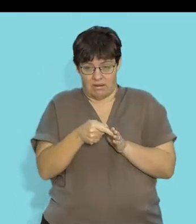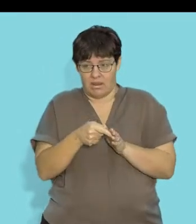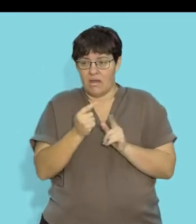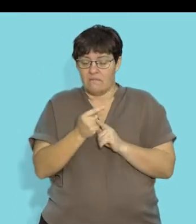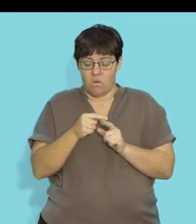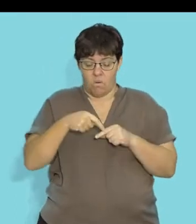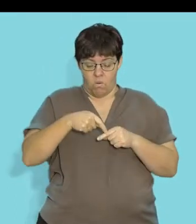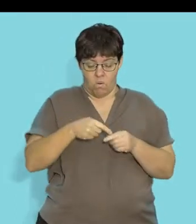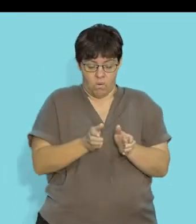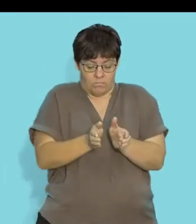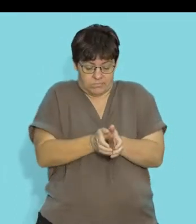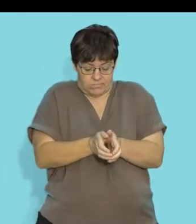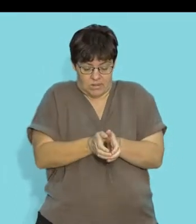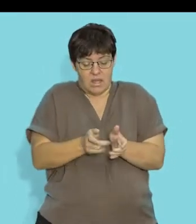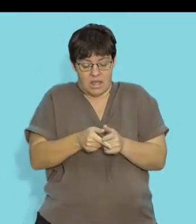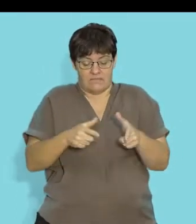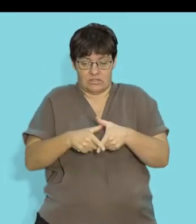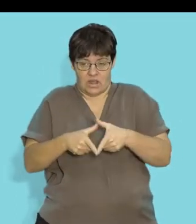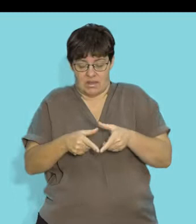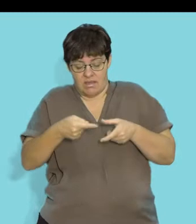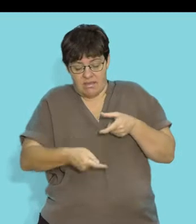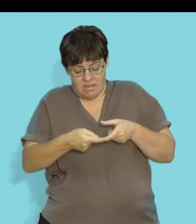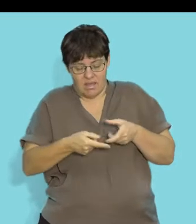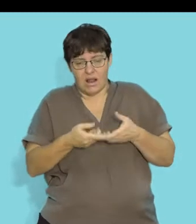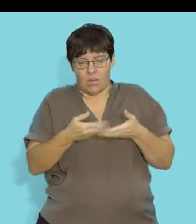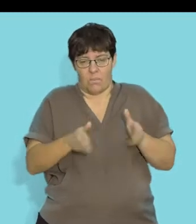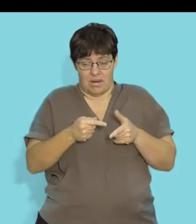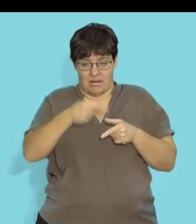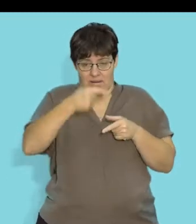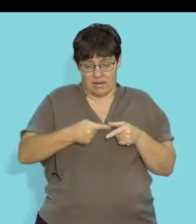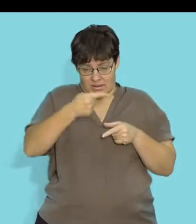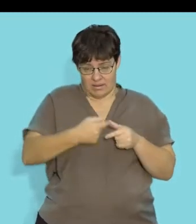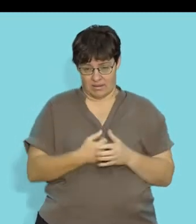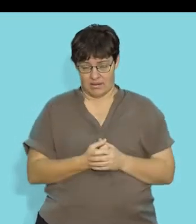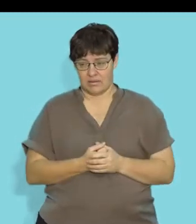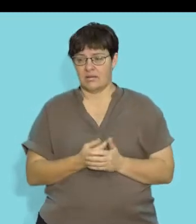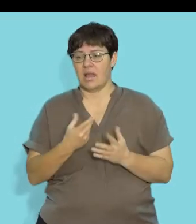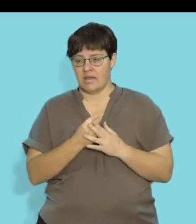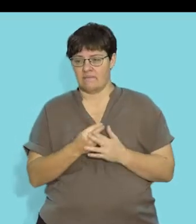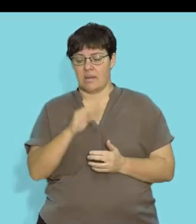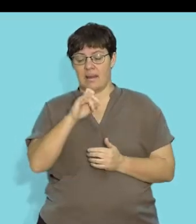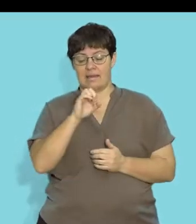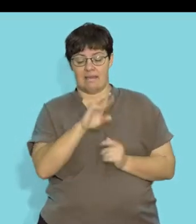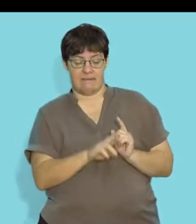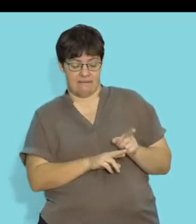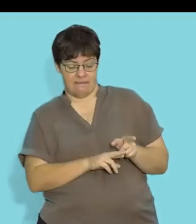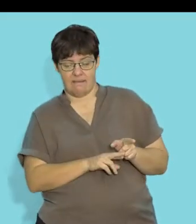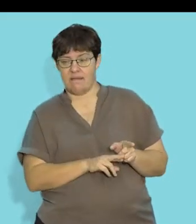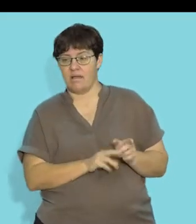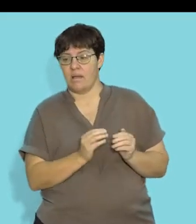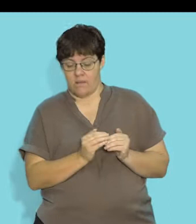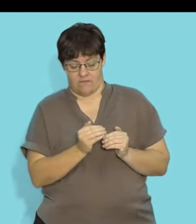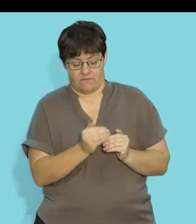the uterus and the vagina here. You've got to remember that you also have the bladder that's situated just in